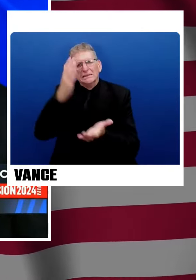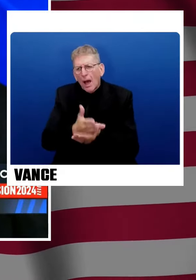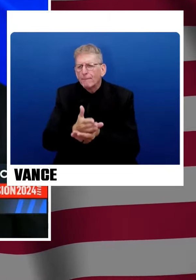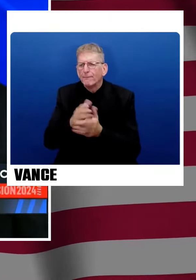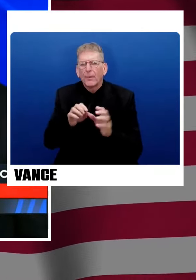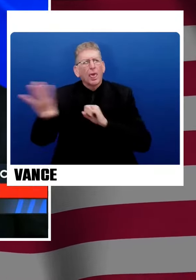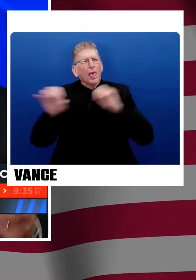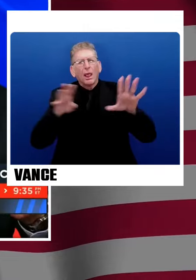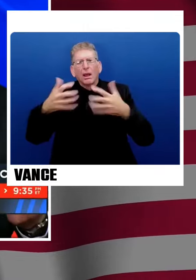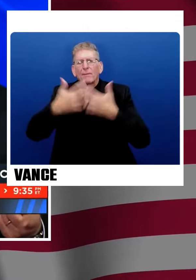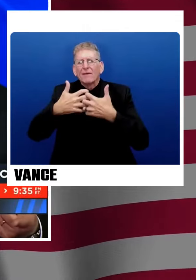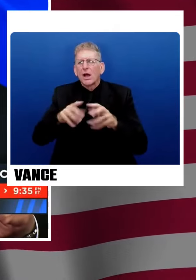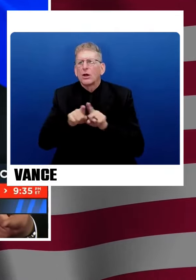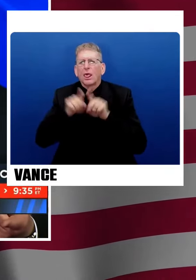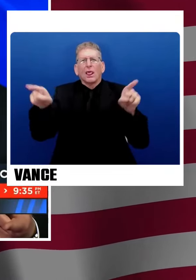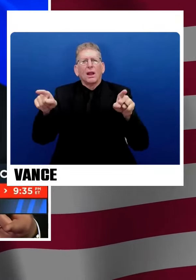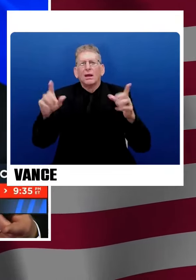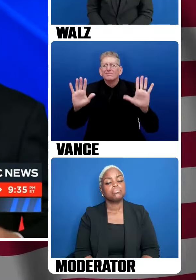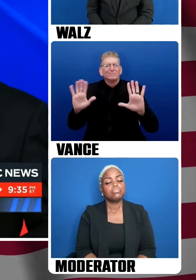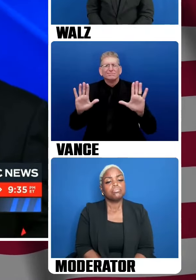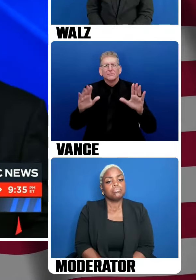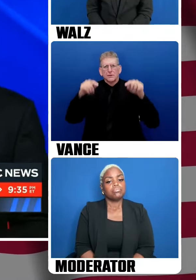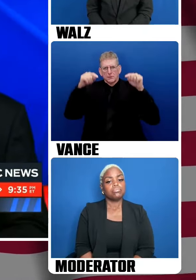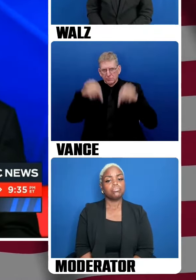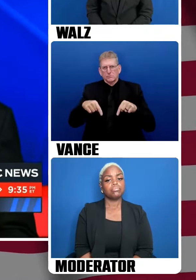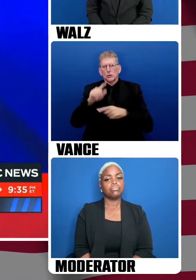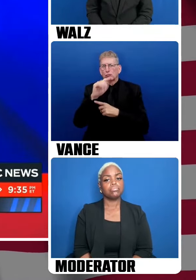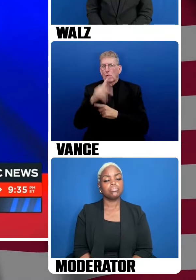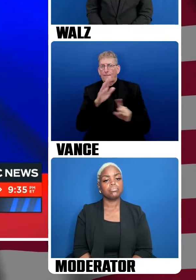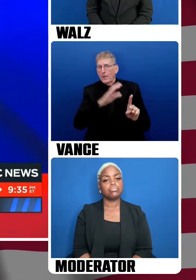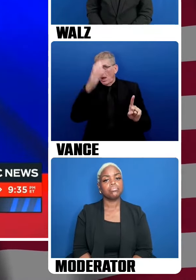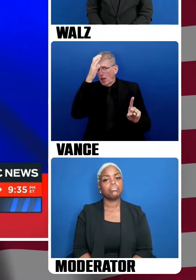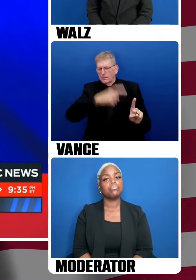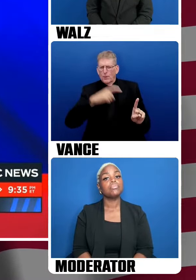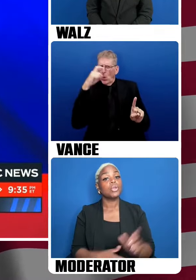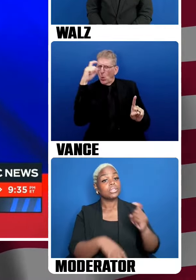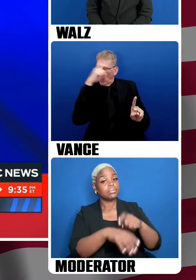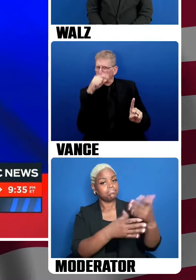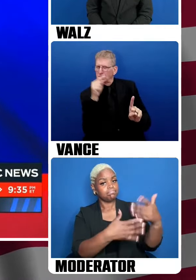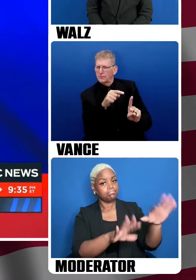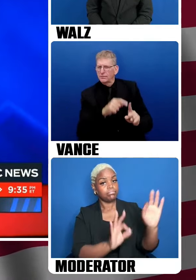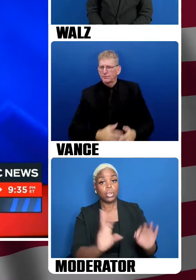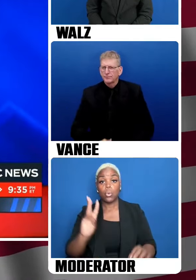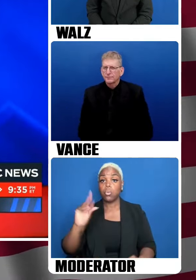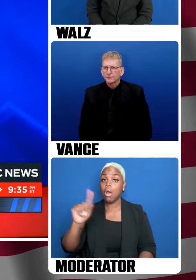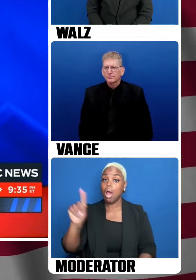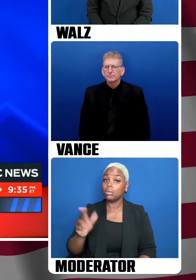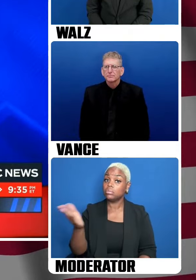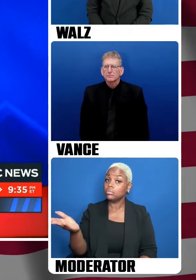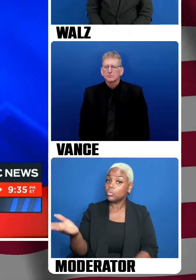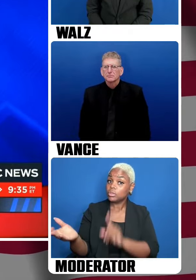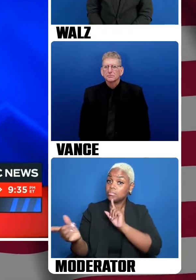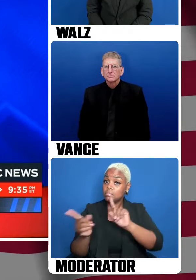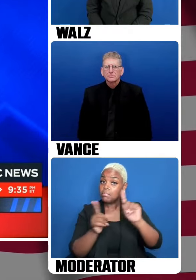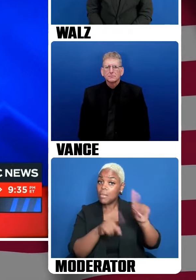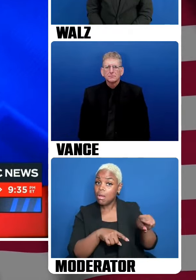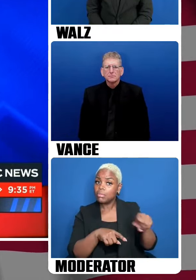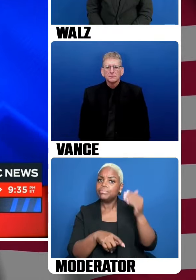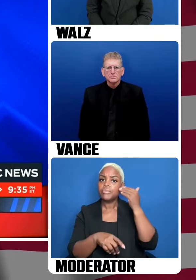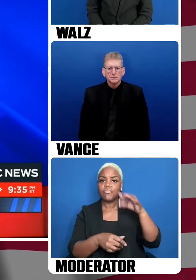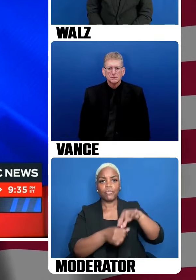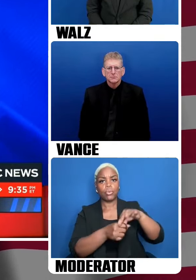what Donald Trump governed on. Senator, your time is up. Governor Walz, can you address that? I mean, voters say they trust Donald Trump on the economy more. Why? Well, if you're listening